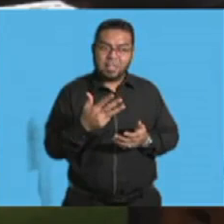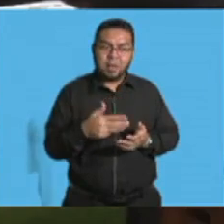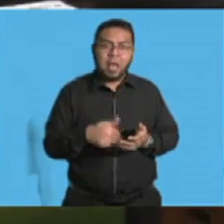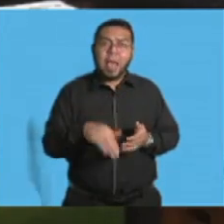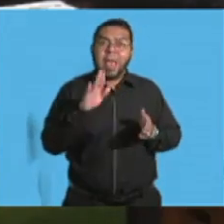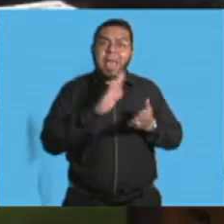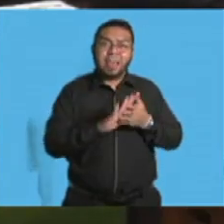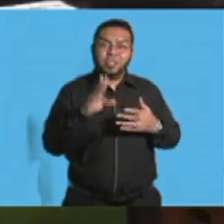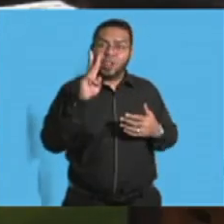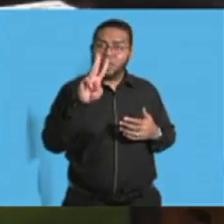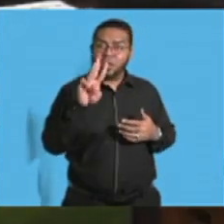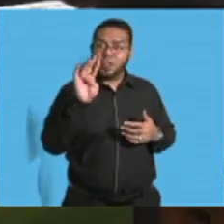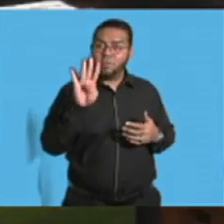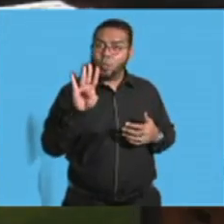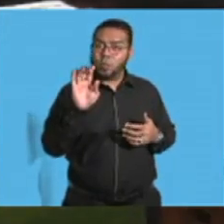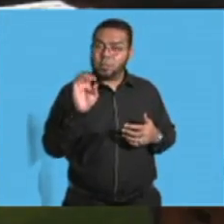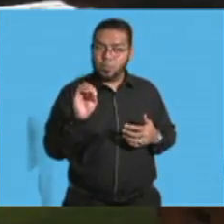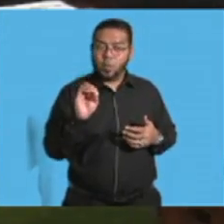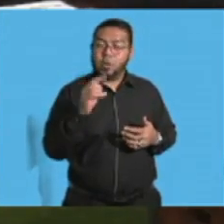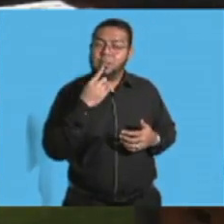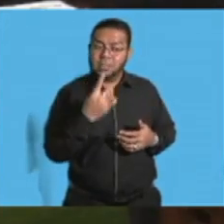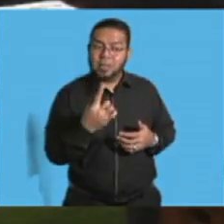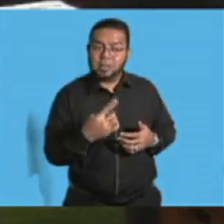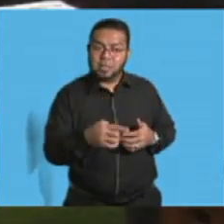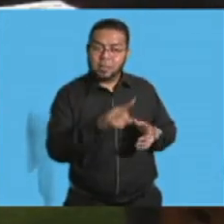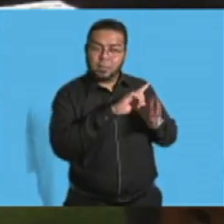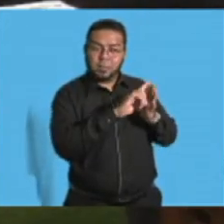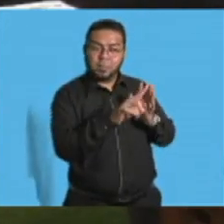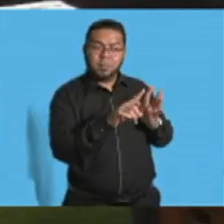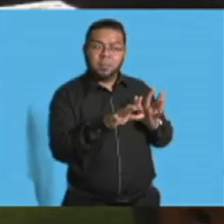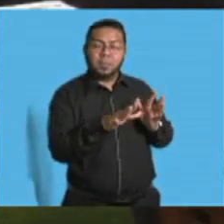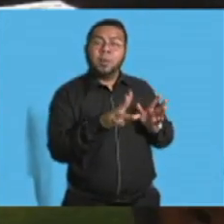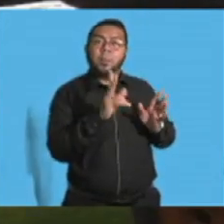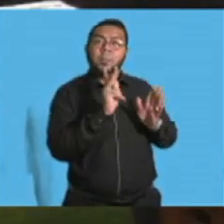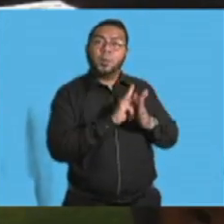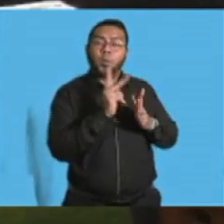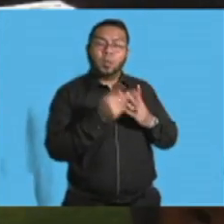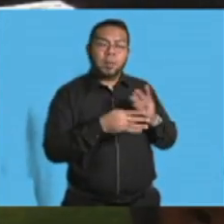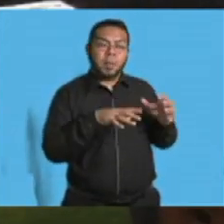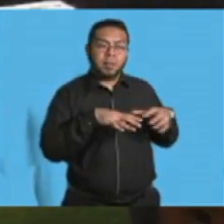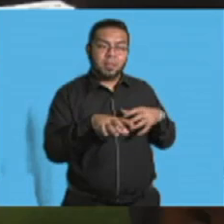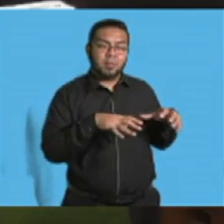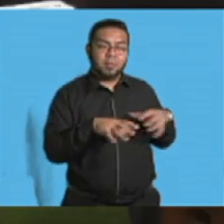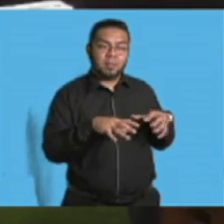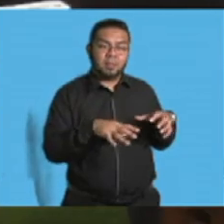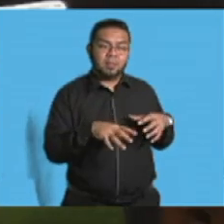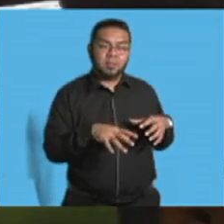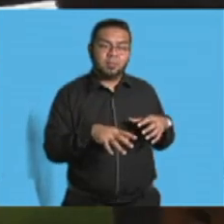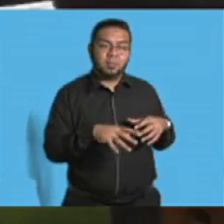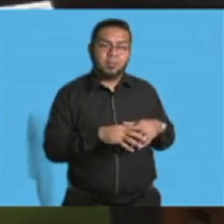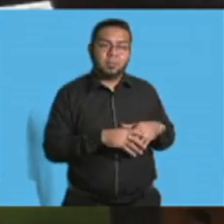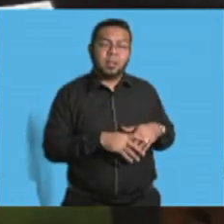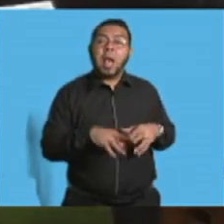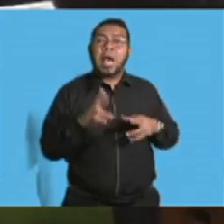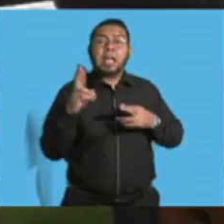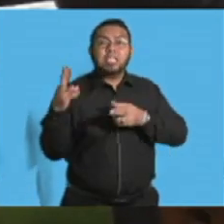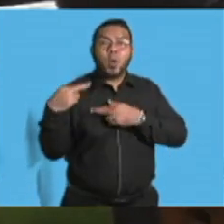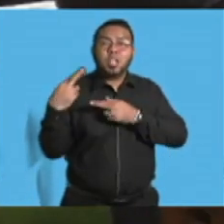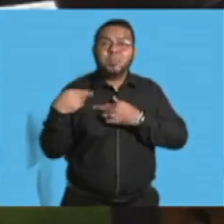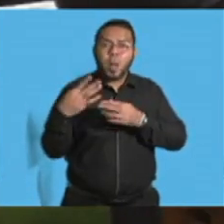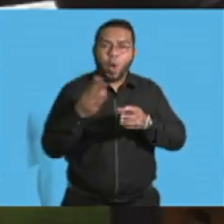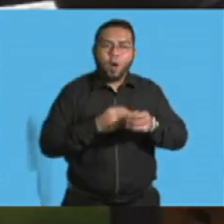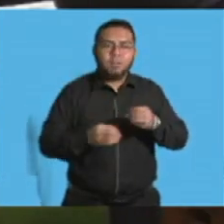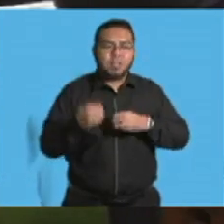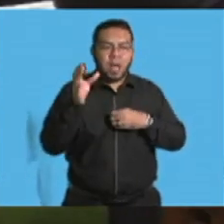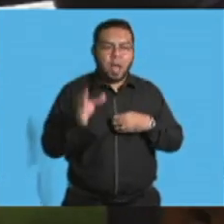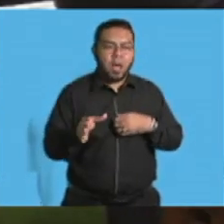340, it says, Head of Expenditure, Program Activity Standard Expenditure Group, a responsible officer.